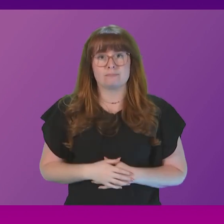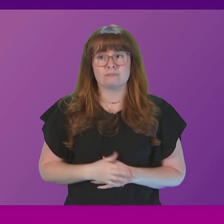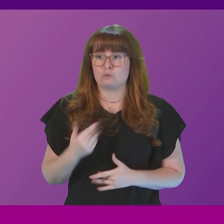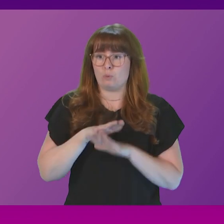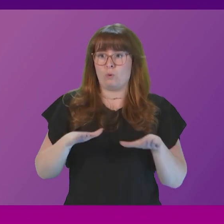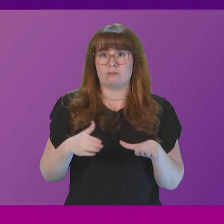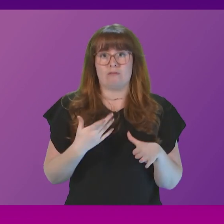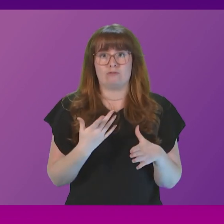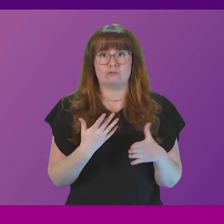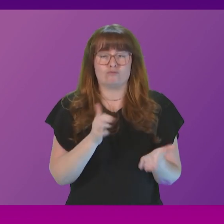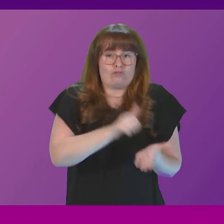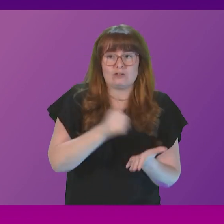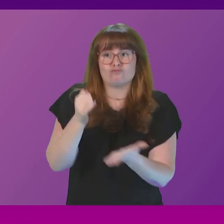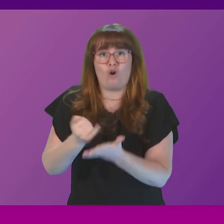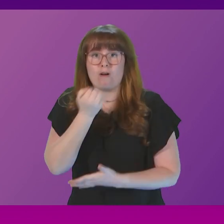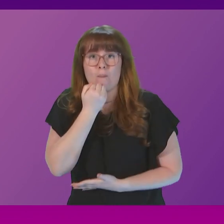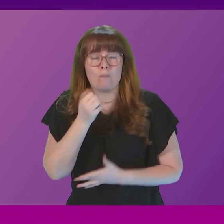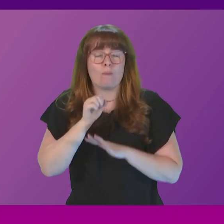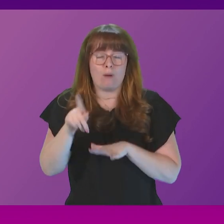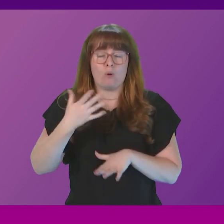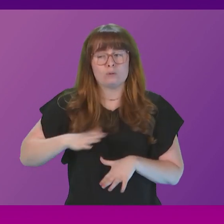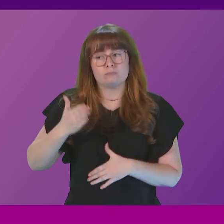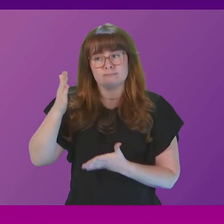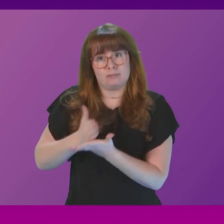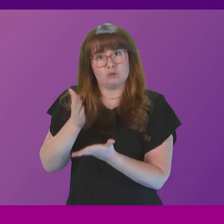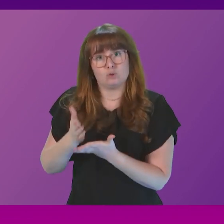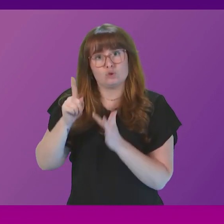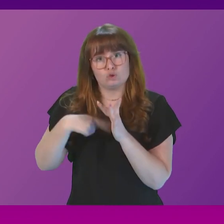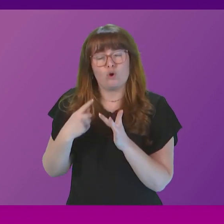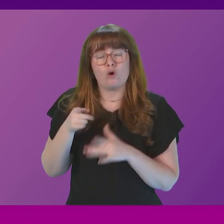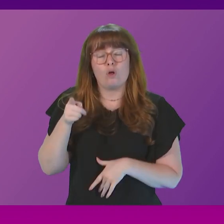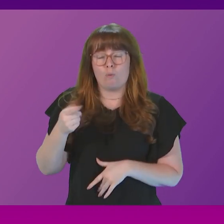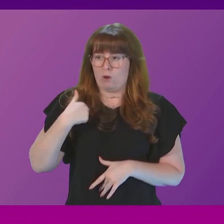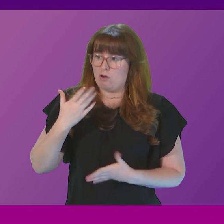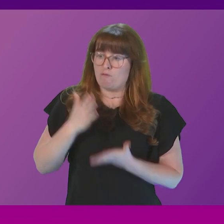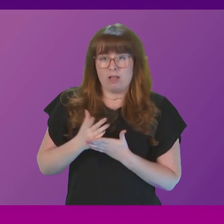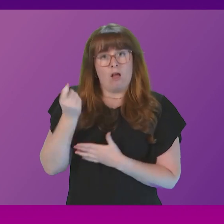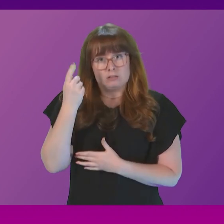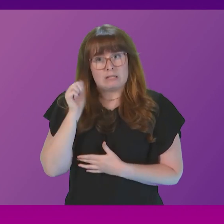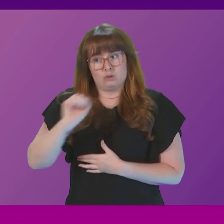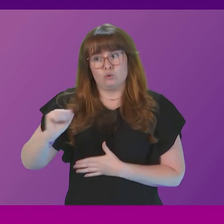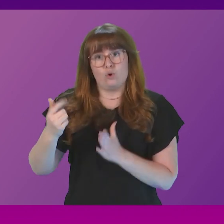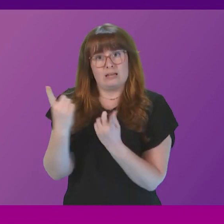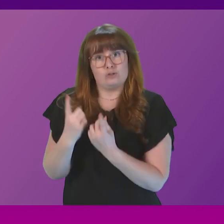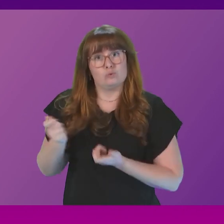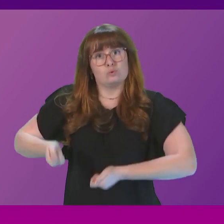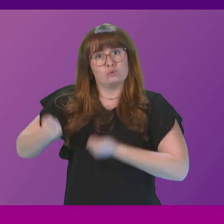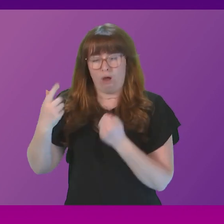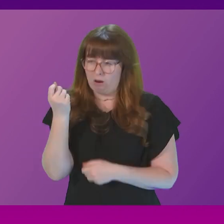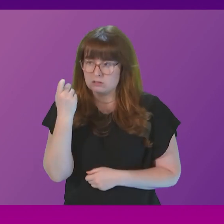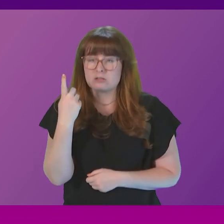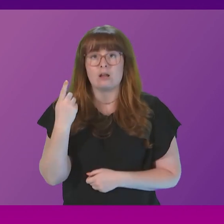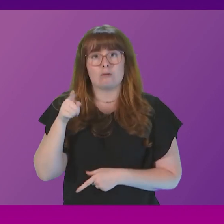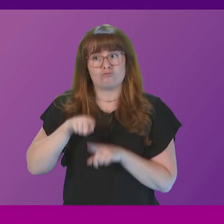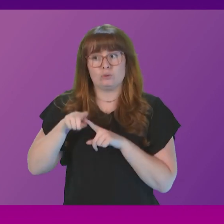wrong number, but I just want to give an assurance, at least to John Mason, that we're very, very alive to the issues that he raises and try to take as considered a